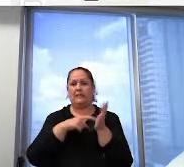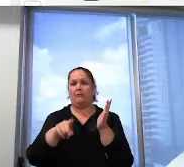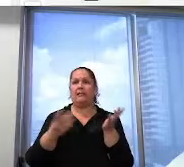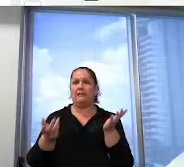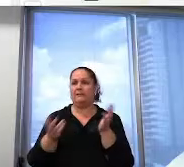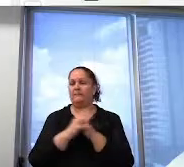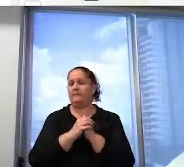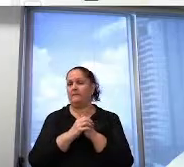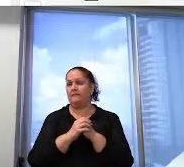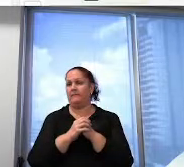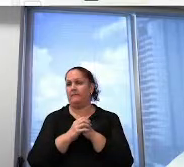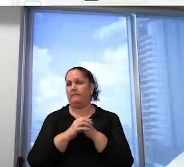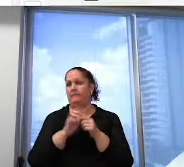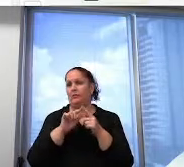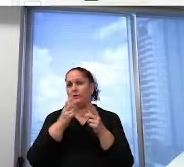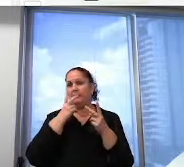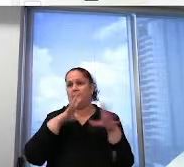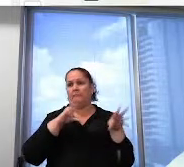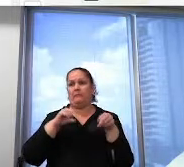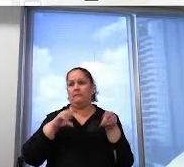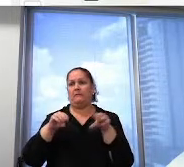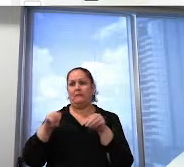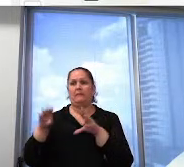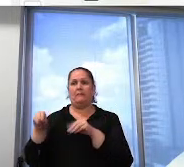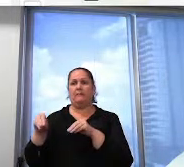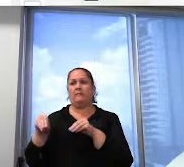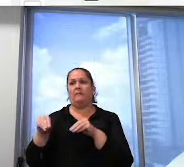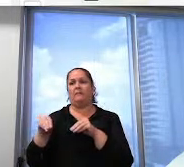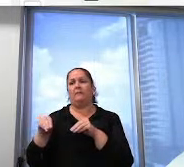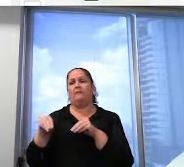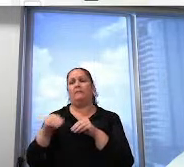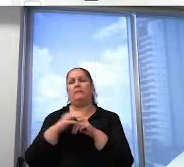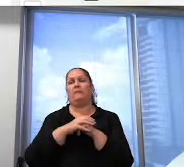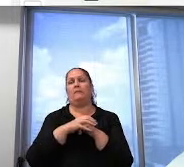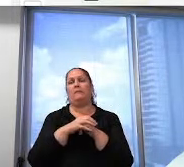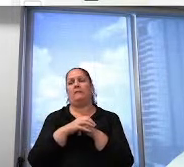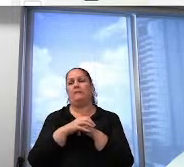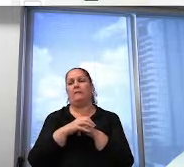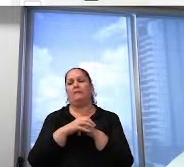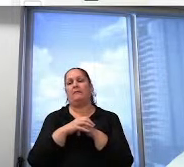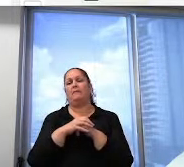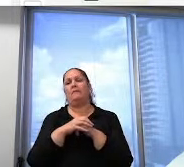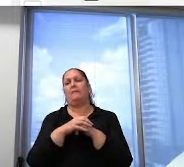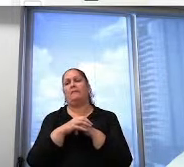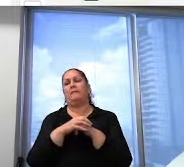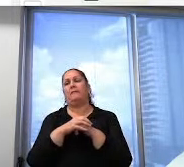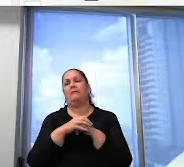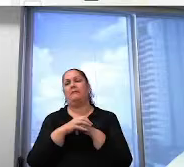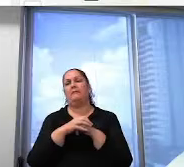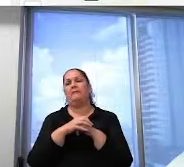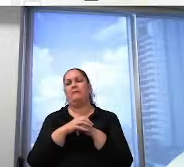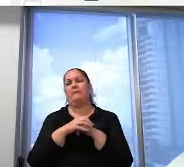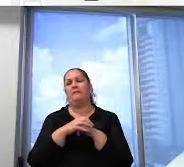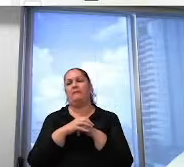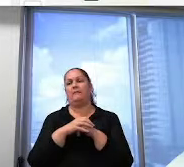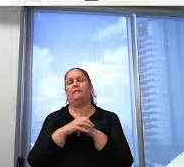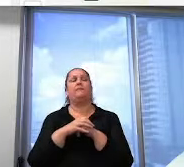their rates to keep on seeing, because our target of SAIDI and SAFE is